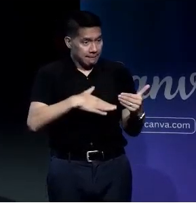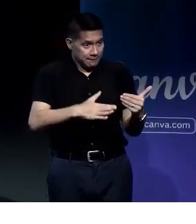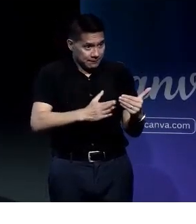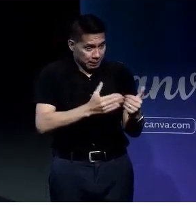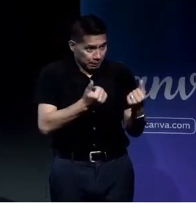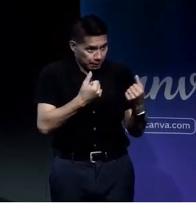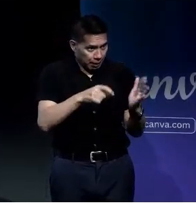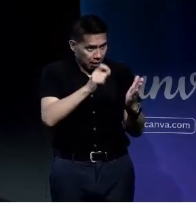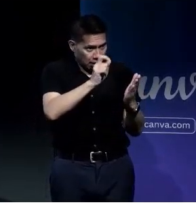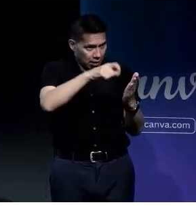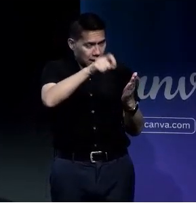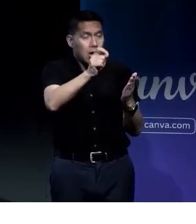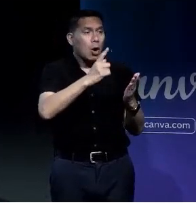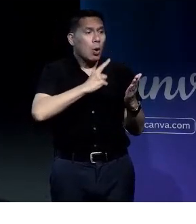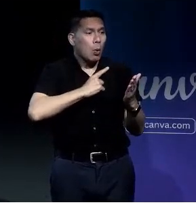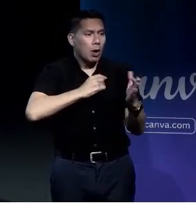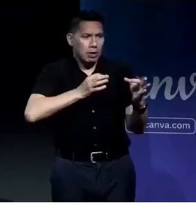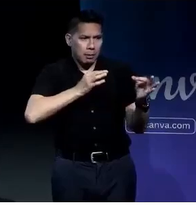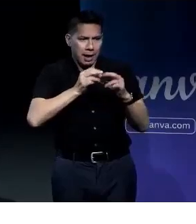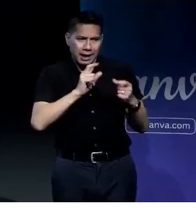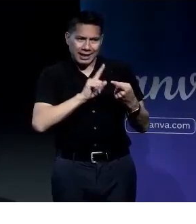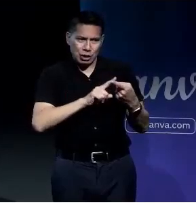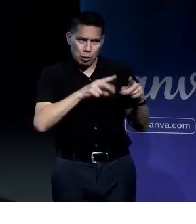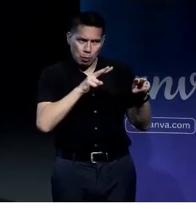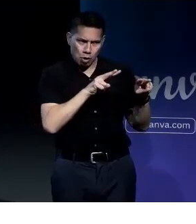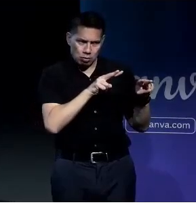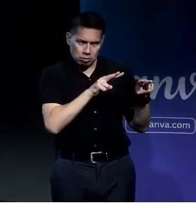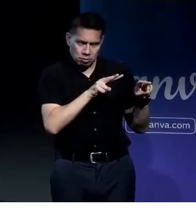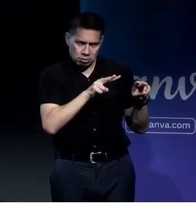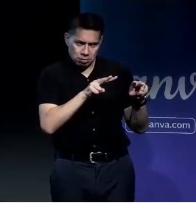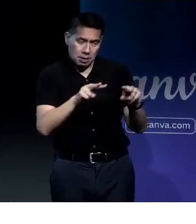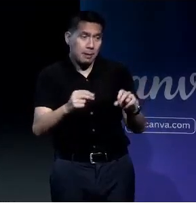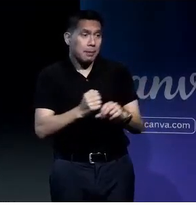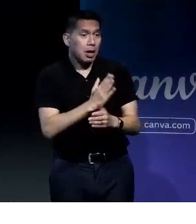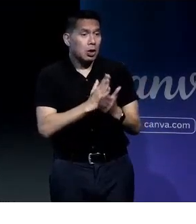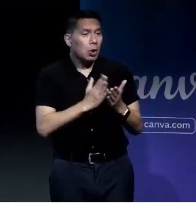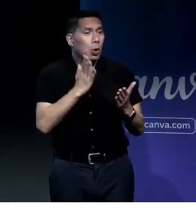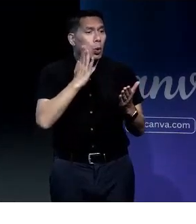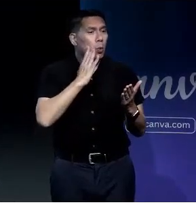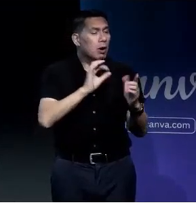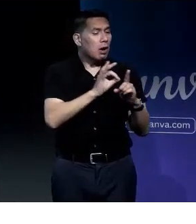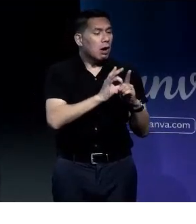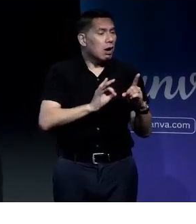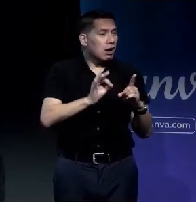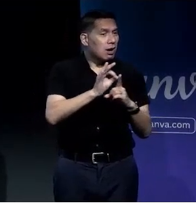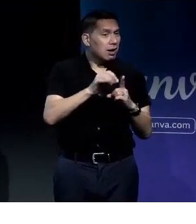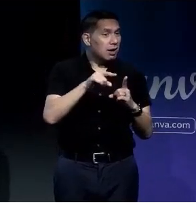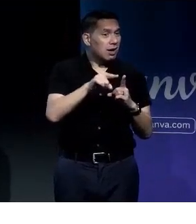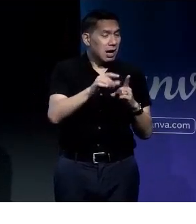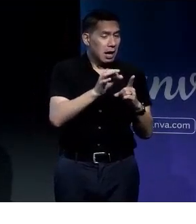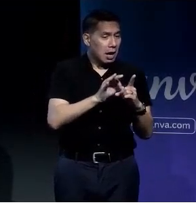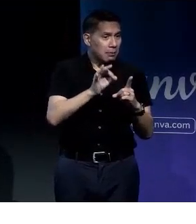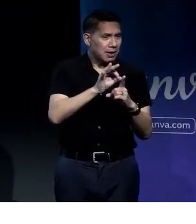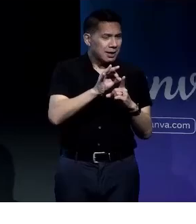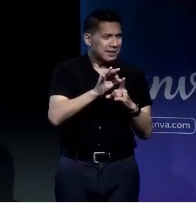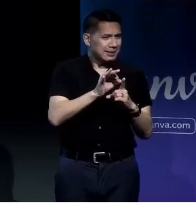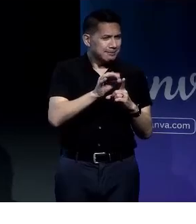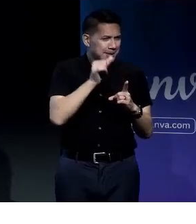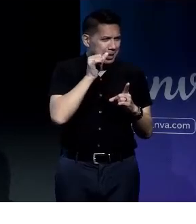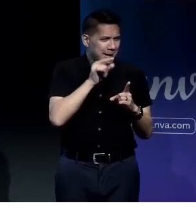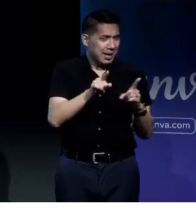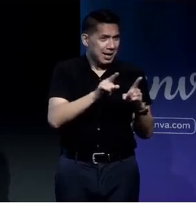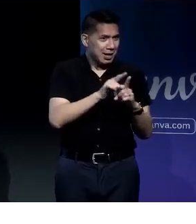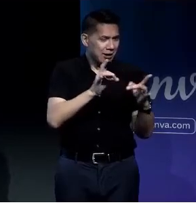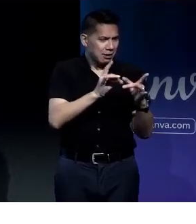you'll want to create a plan of continual monitoring to ensure that as things are updated and such, there isn't